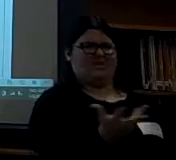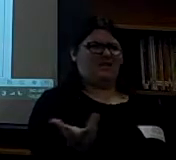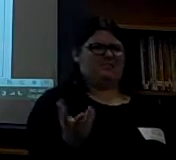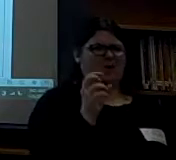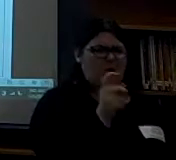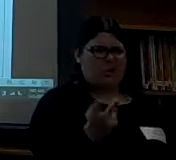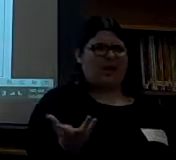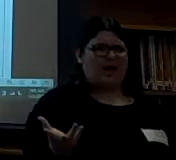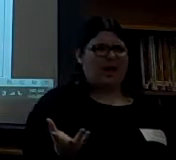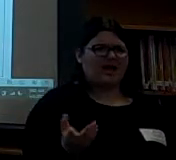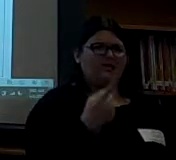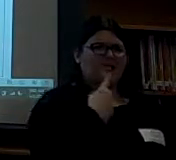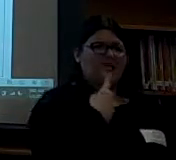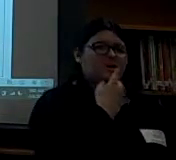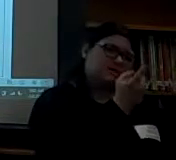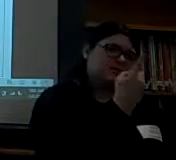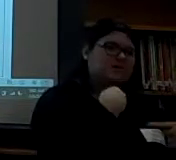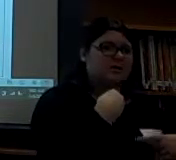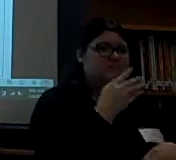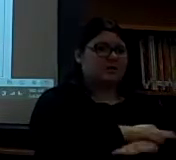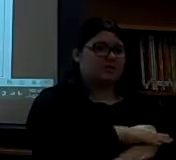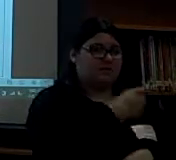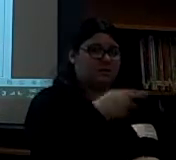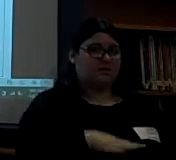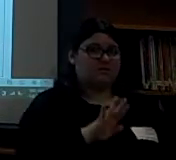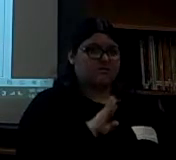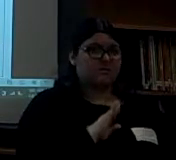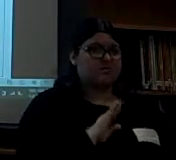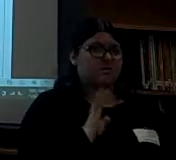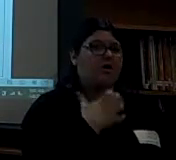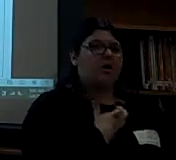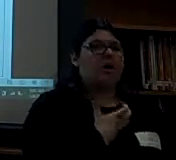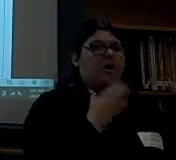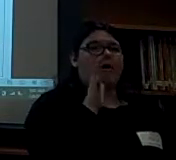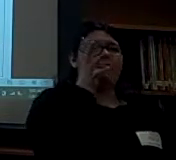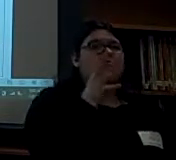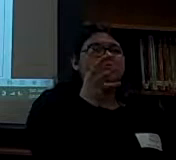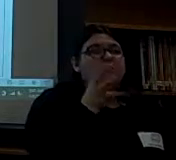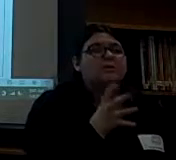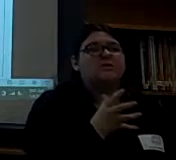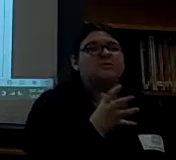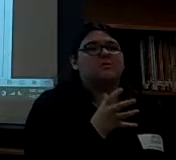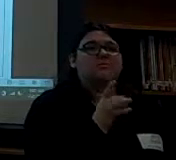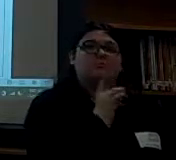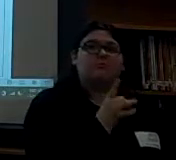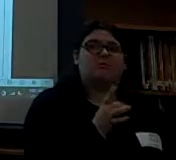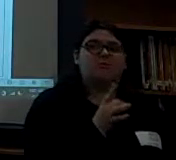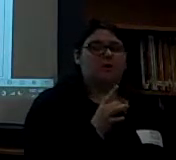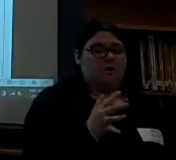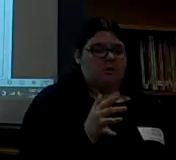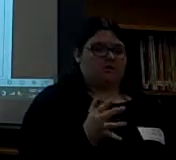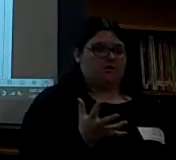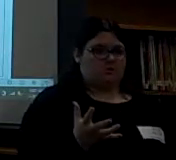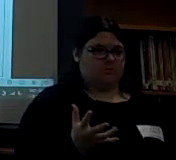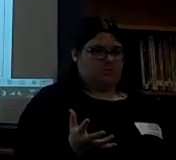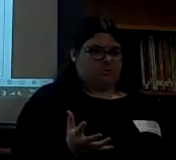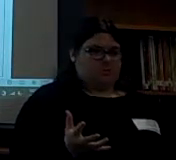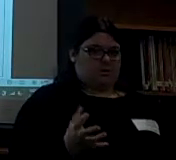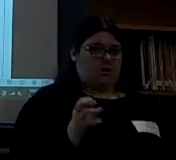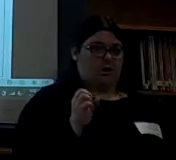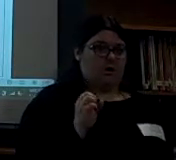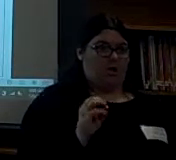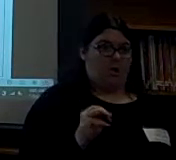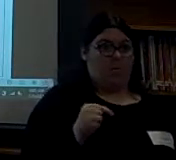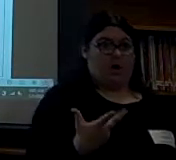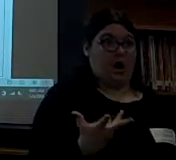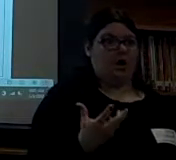okay. When we say it's time to come to the table and they get upset. Our parents, I don't think, got as flustered when we got upset when they were